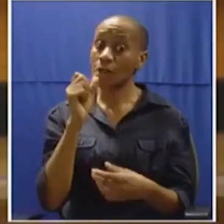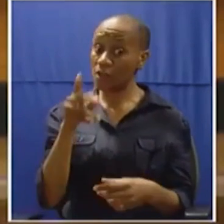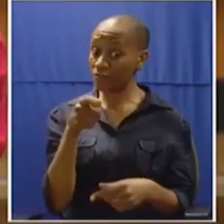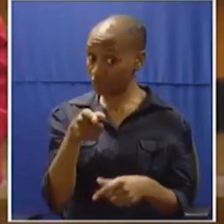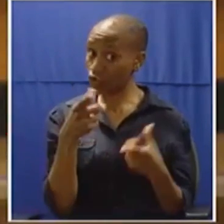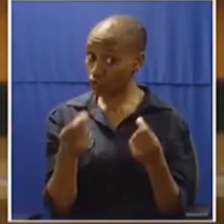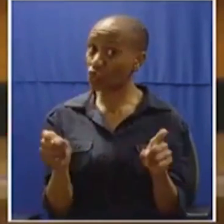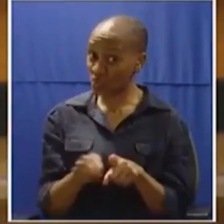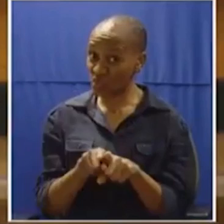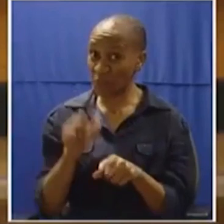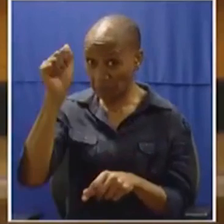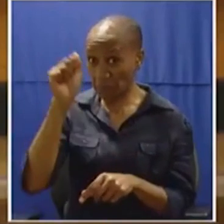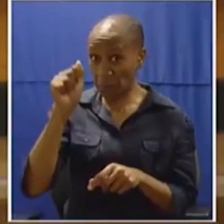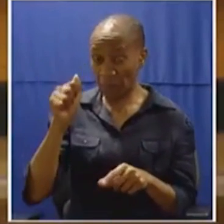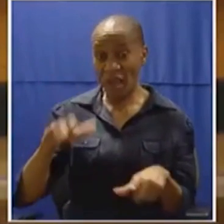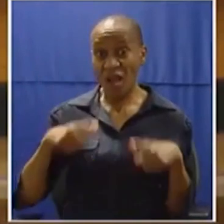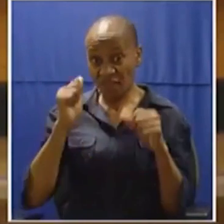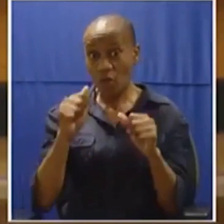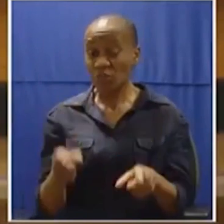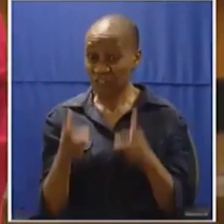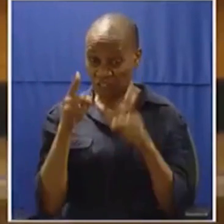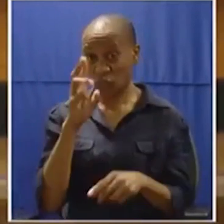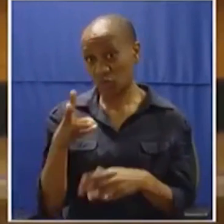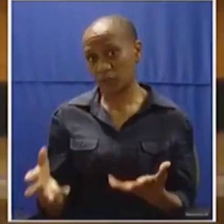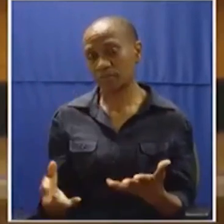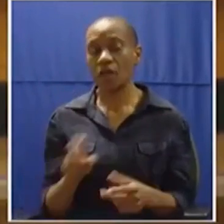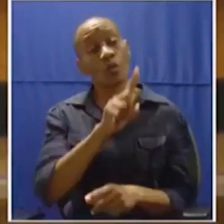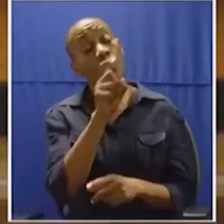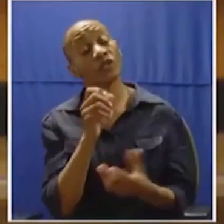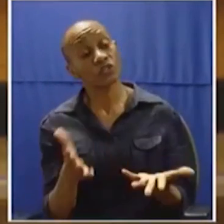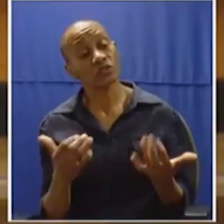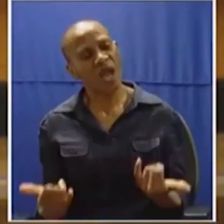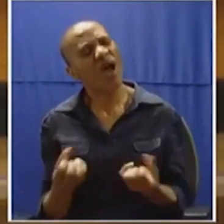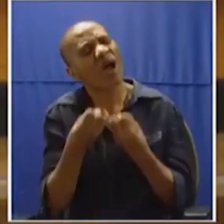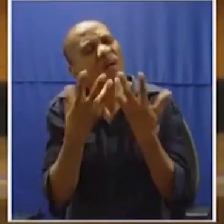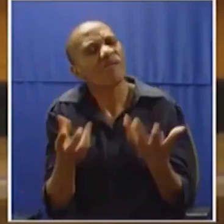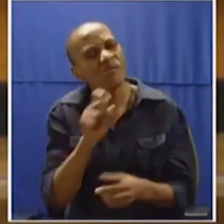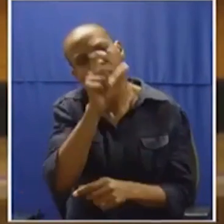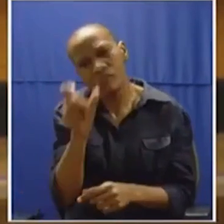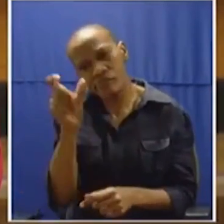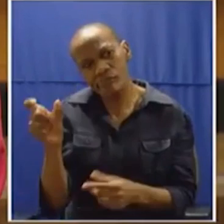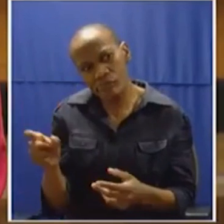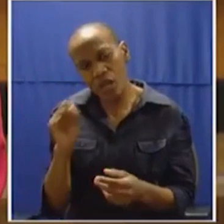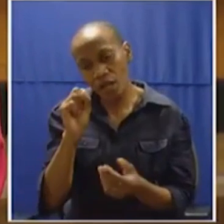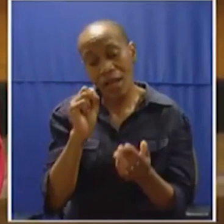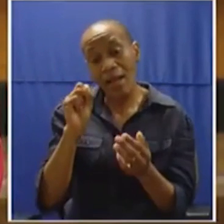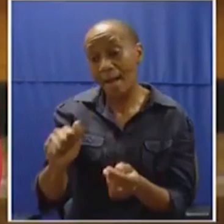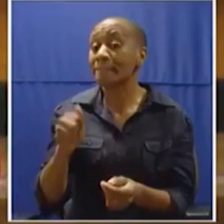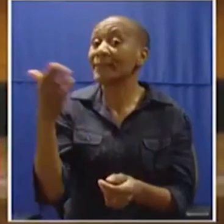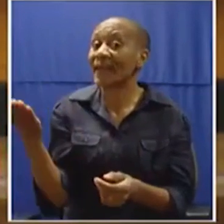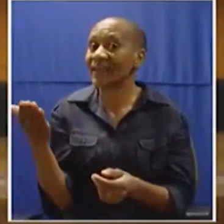in order to scare students from protesting again. The question, how many students have applied for